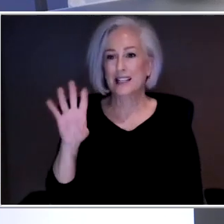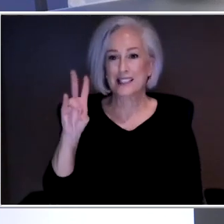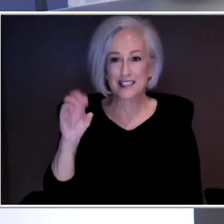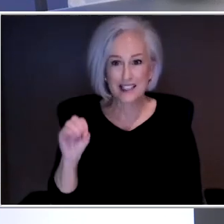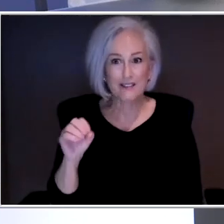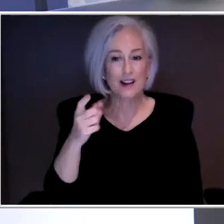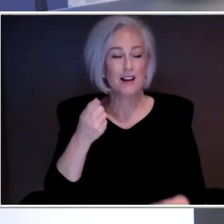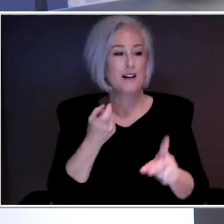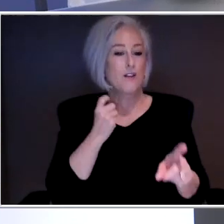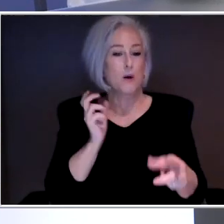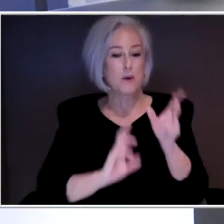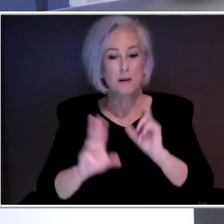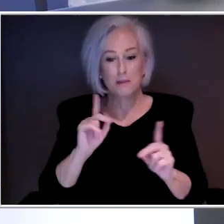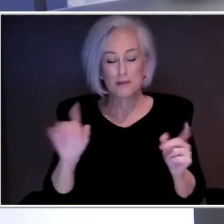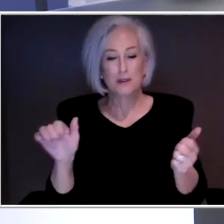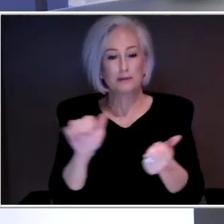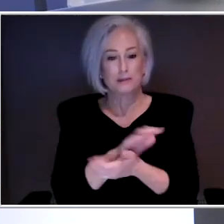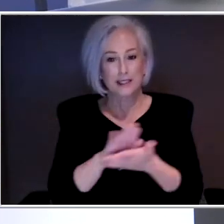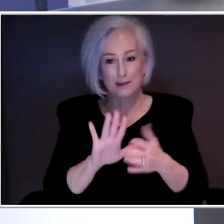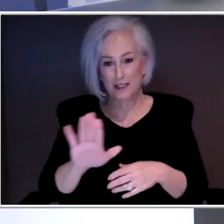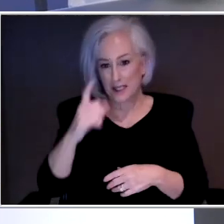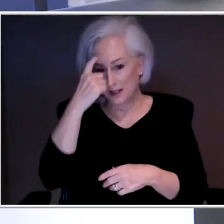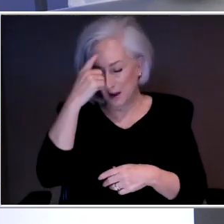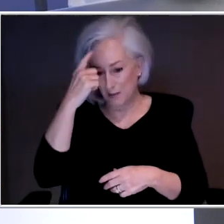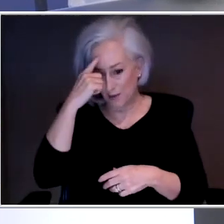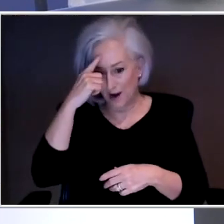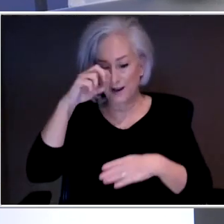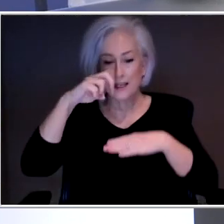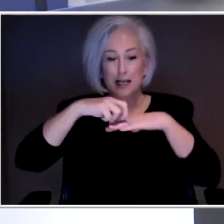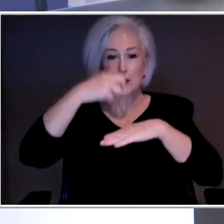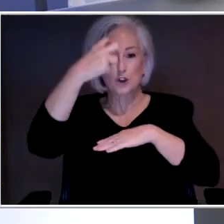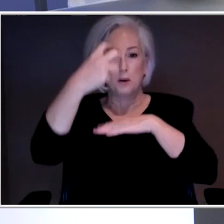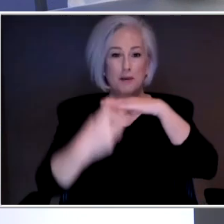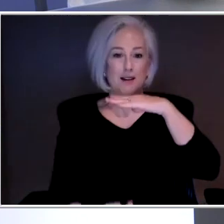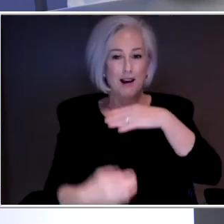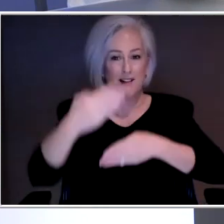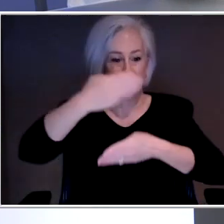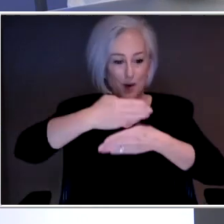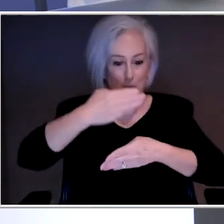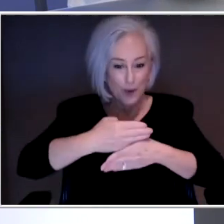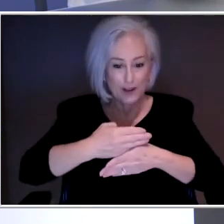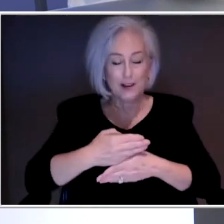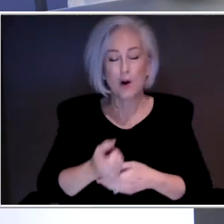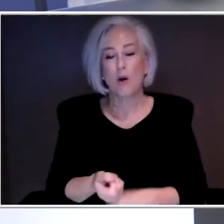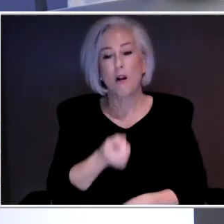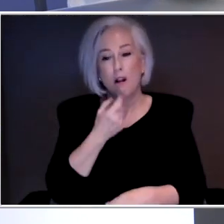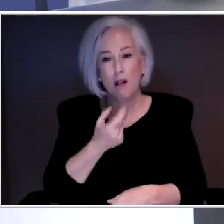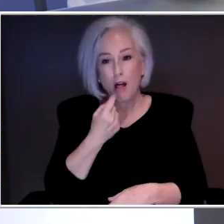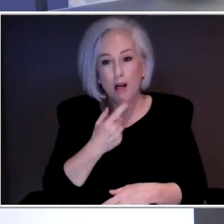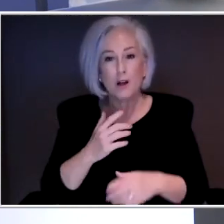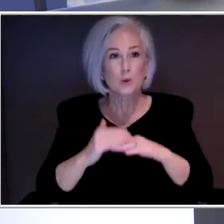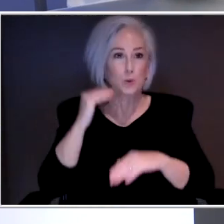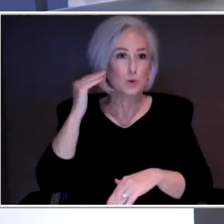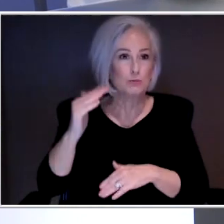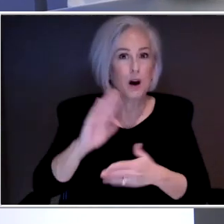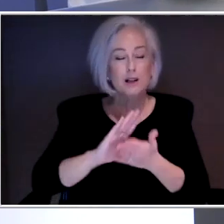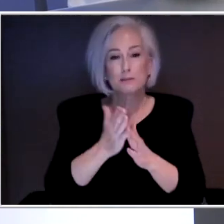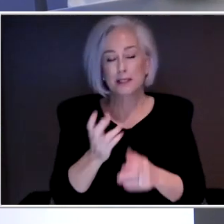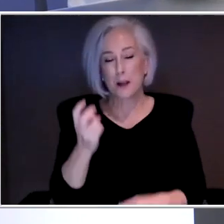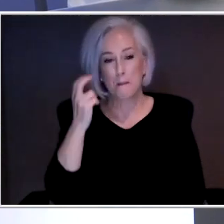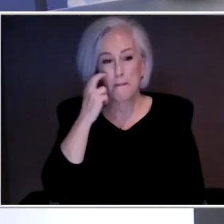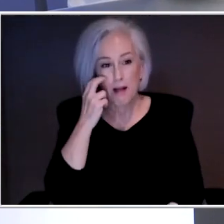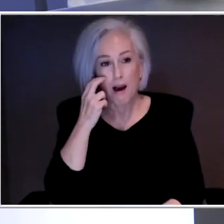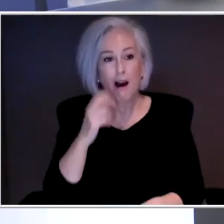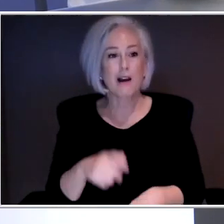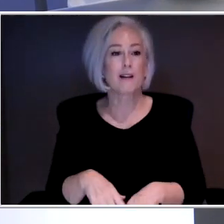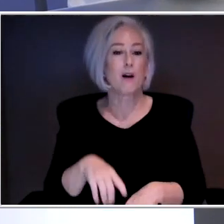out of a window or staring at the sun until they go blind. Some people associate them with raves and clubs. So Dr. Chervested,